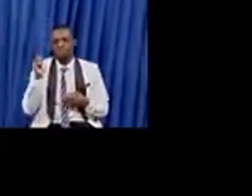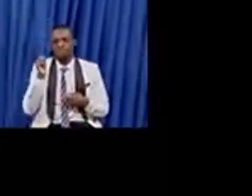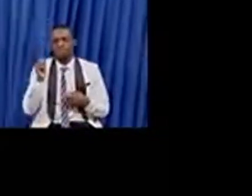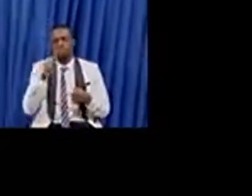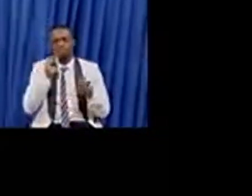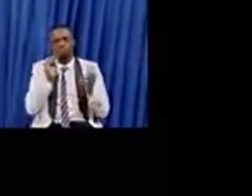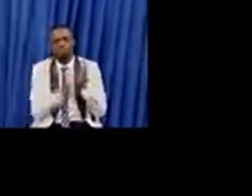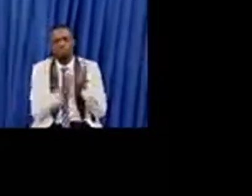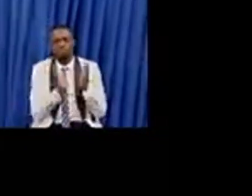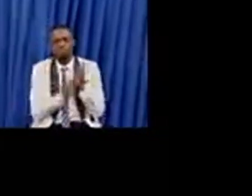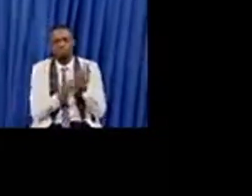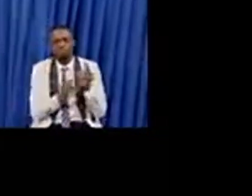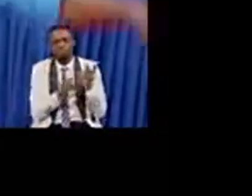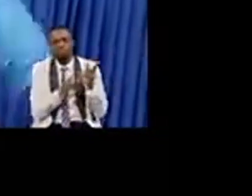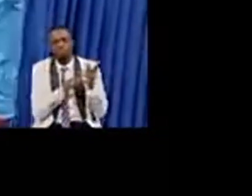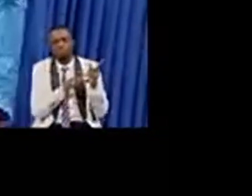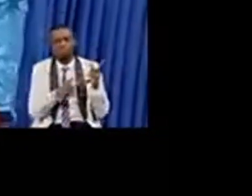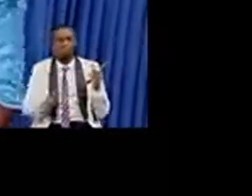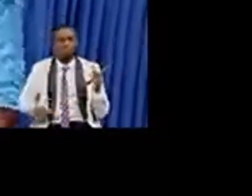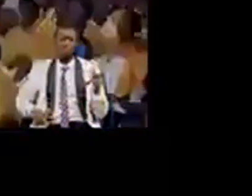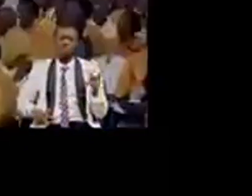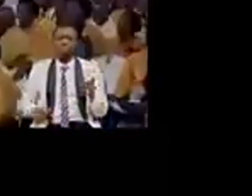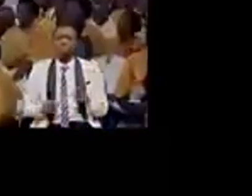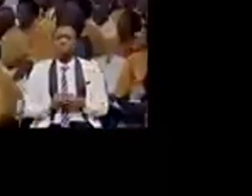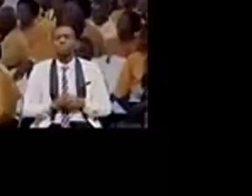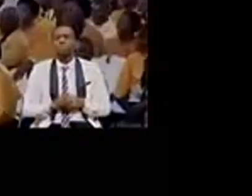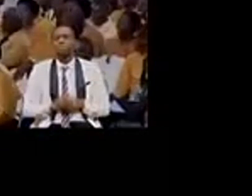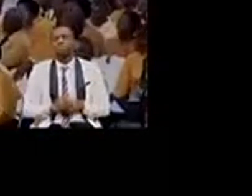Praise the Lord.